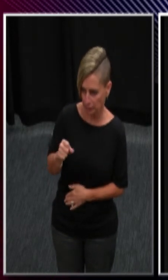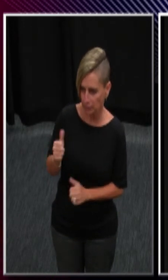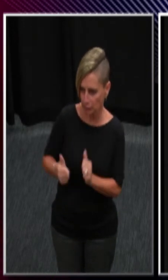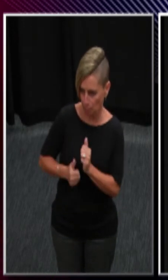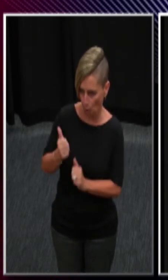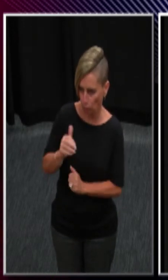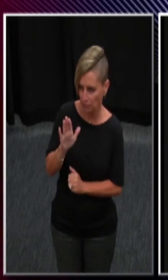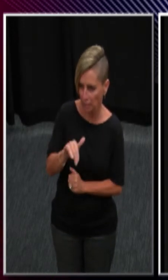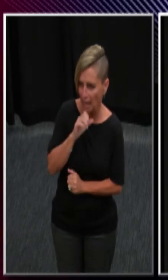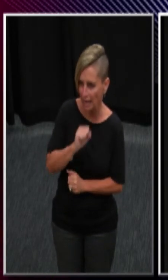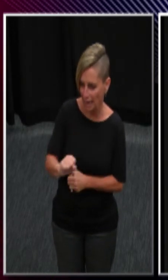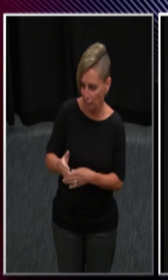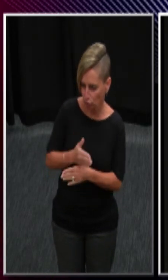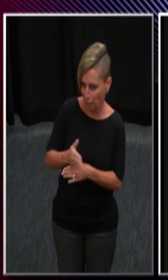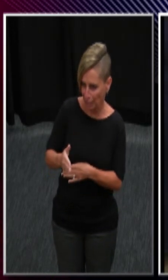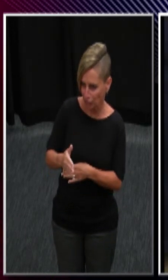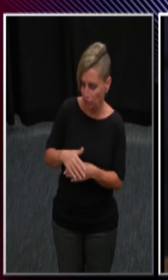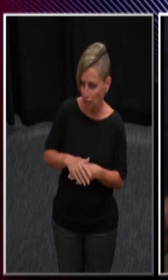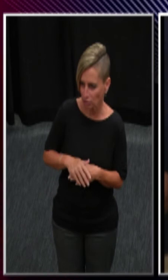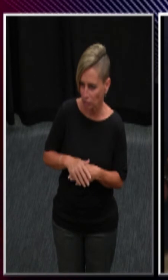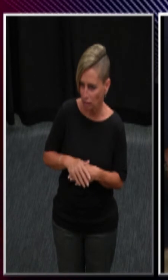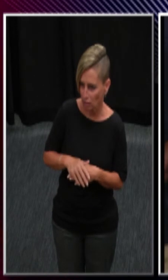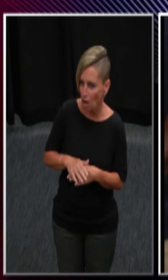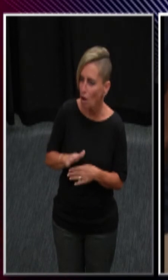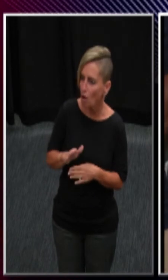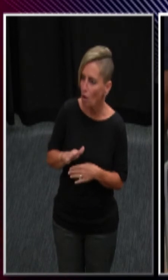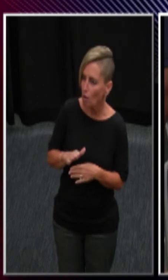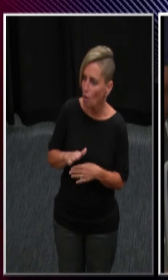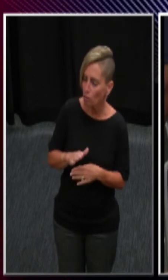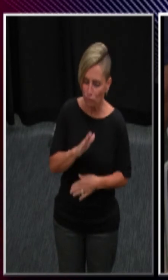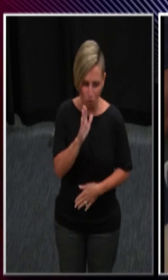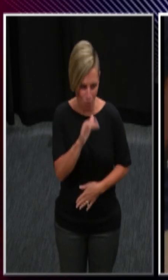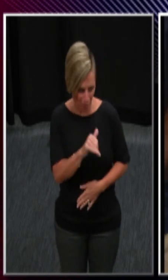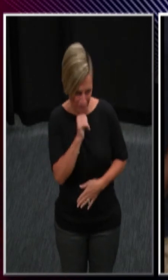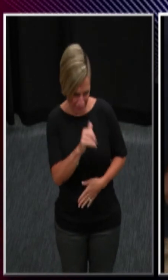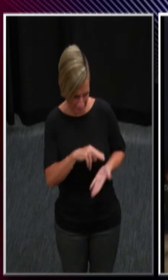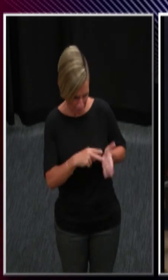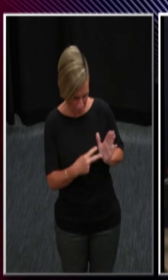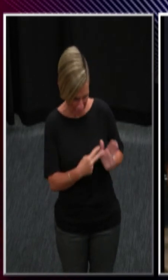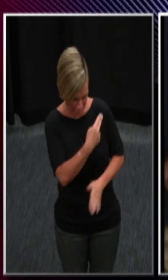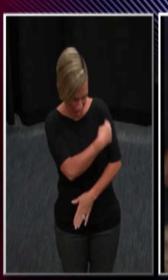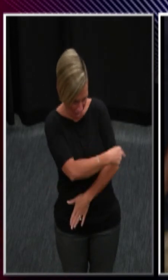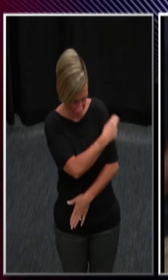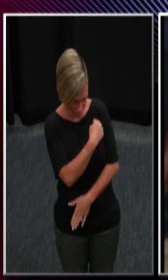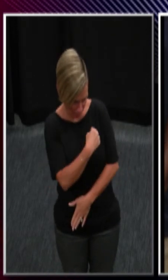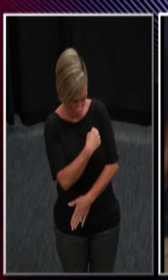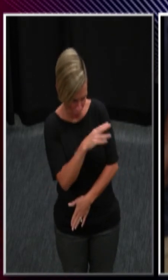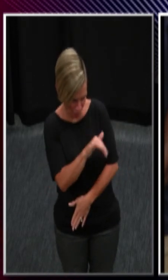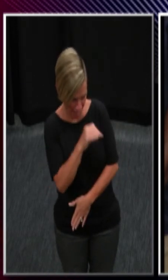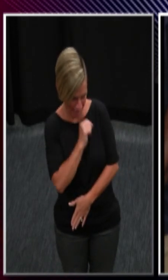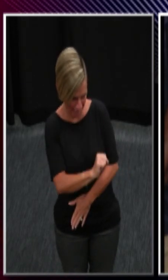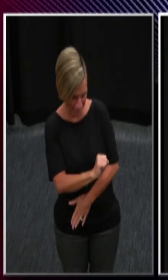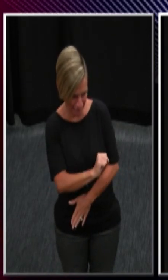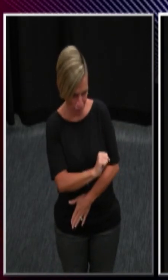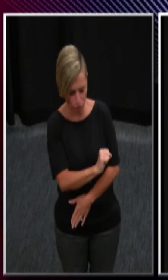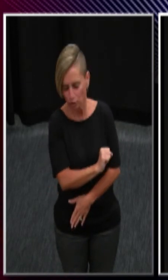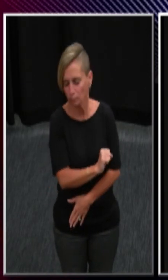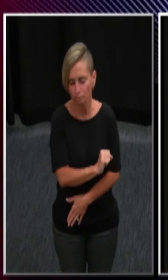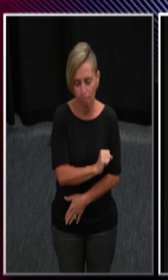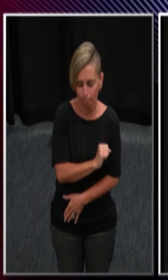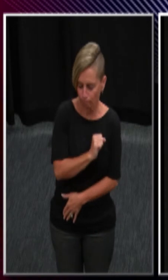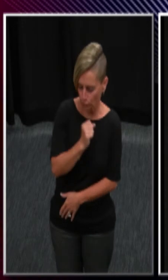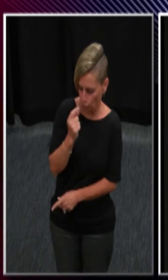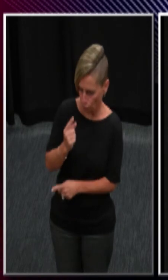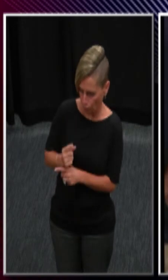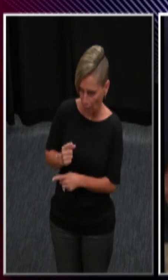last 7 days. Okay, so that's not necessarily hospitalizations. That's just who has test positive. That's correct. Okay, just what about those who